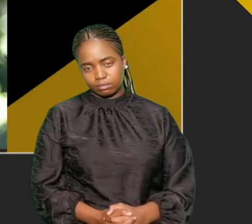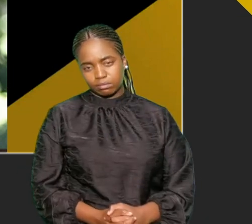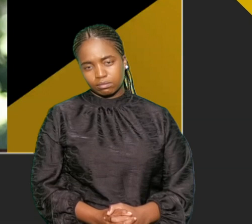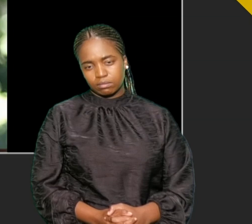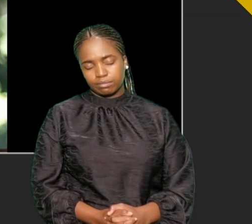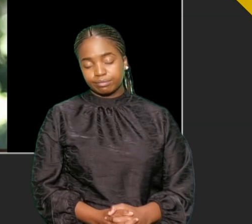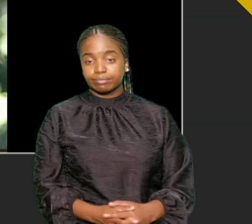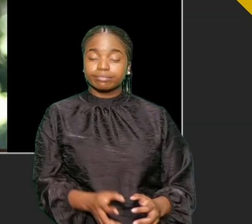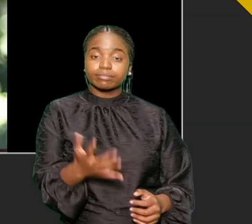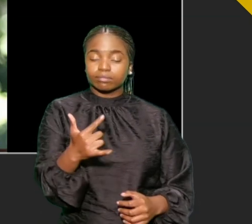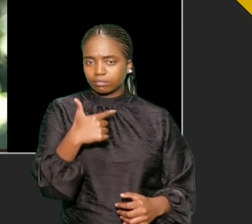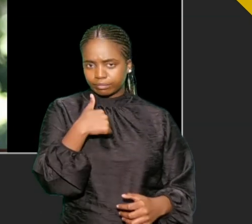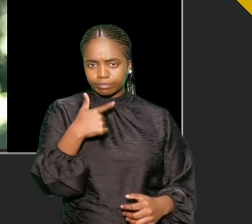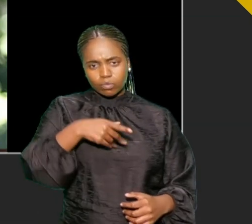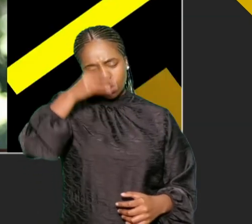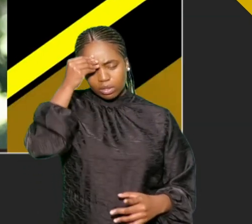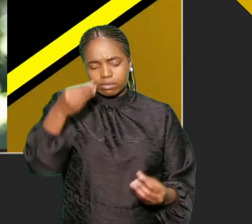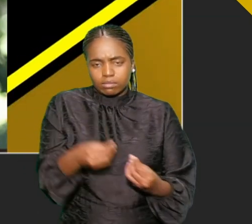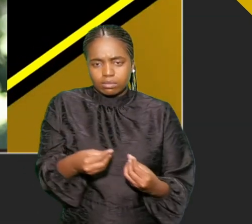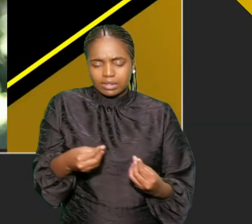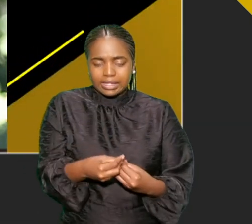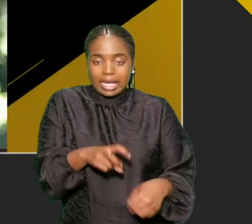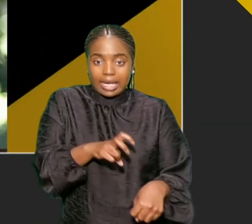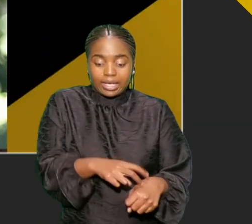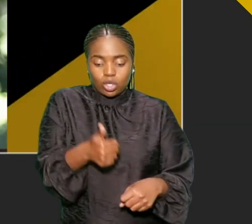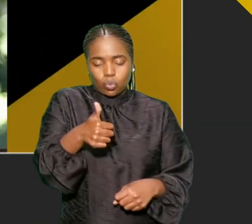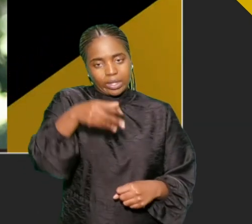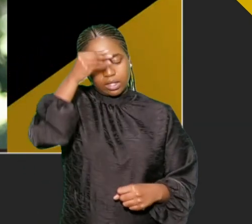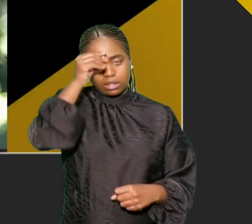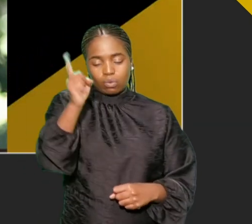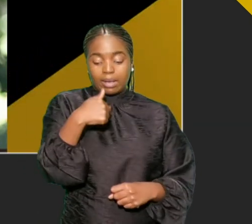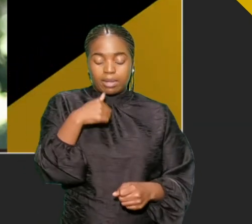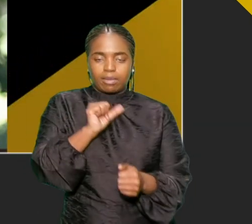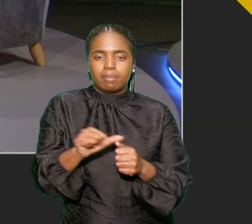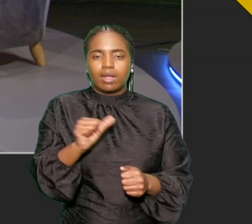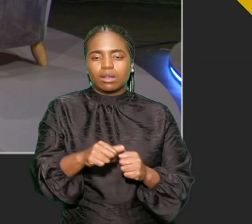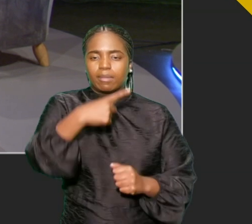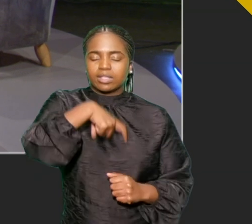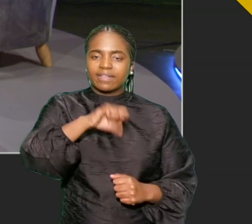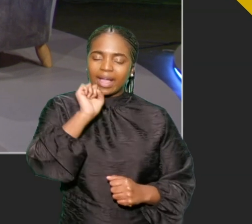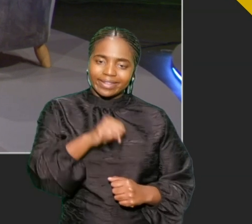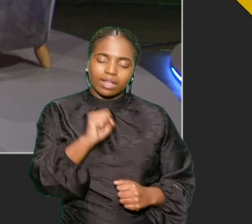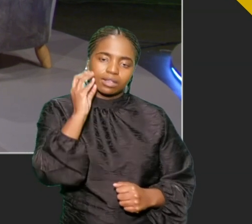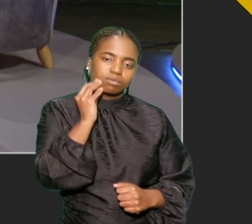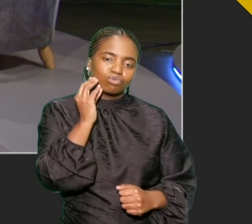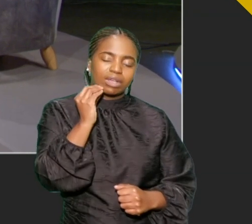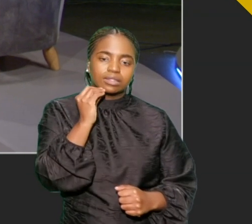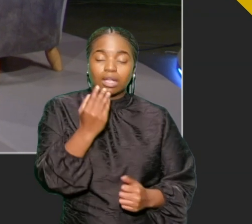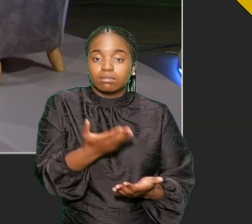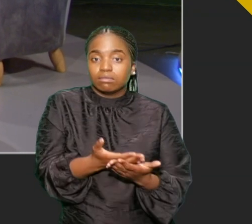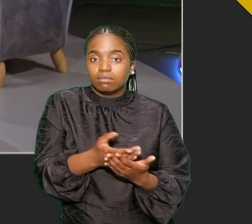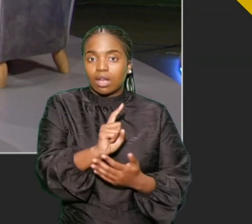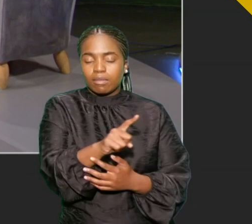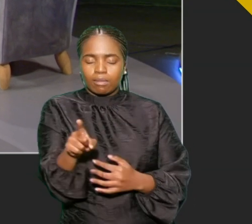So I was like, if I'm going to learn from this, I have to take good lessons and I have to be better so I can speak about my experience and possibly make other